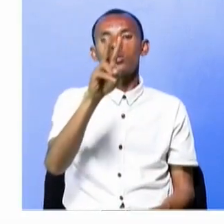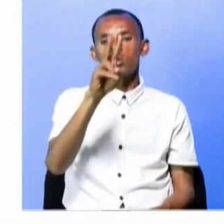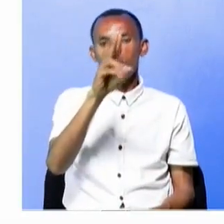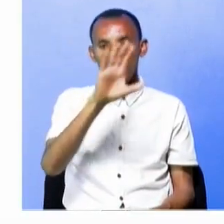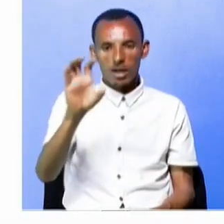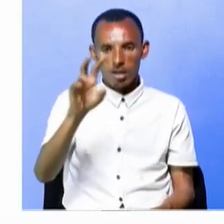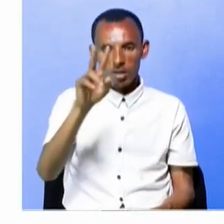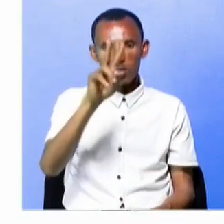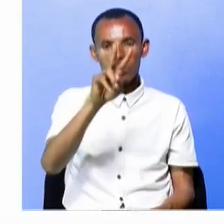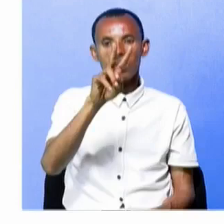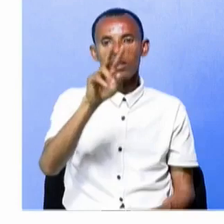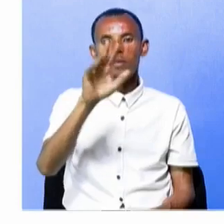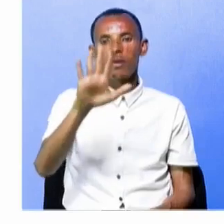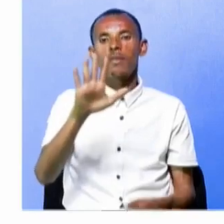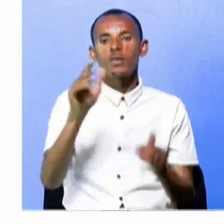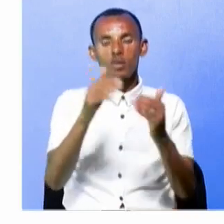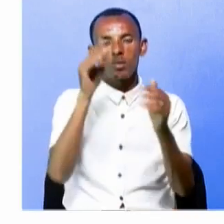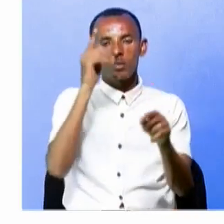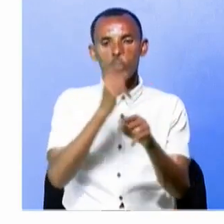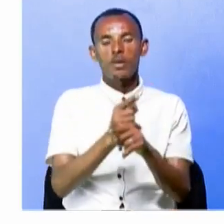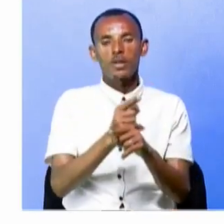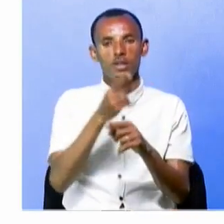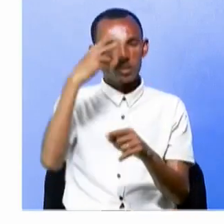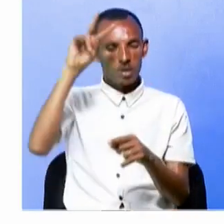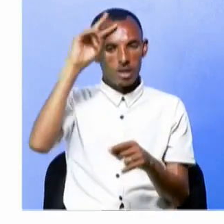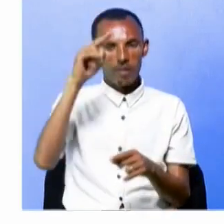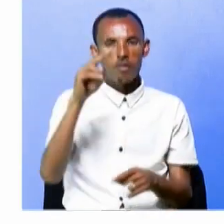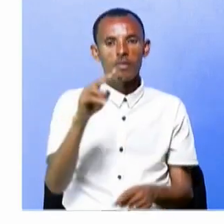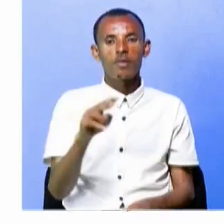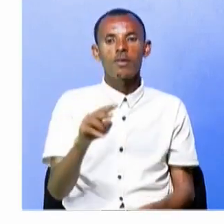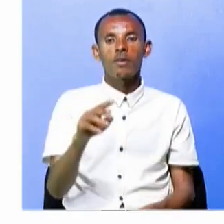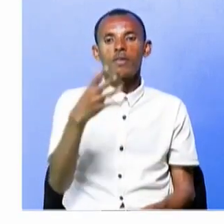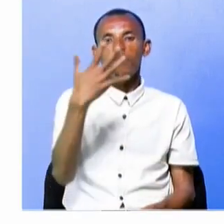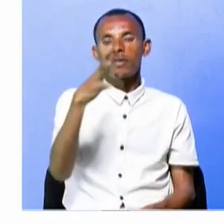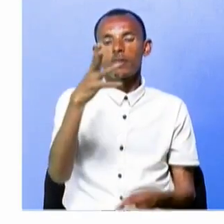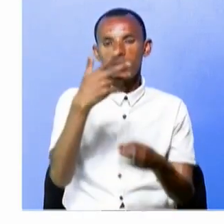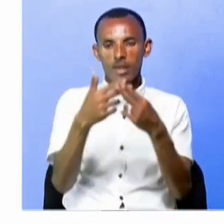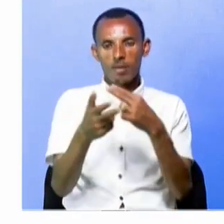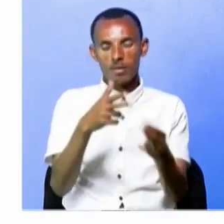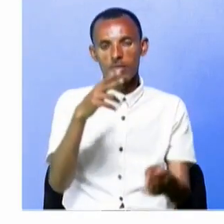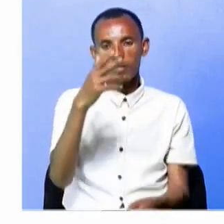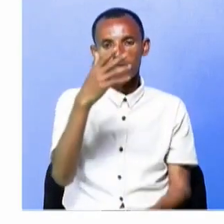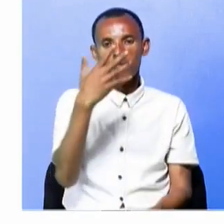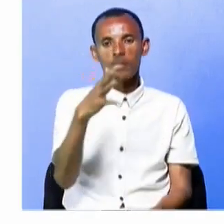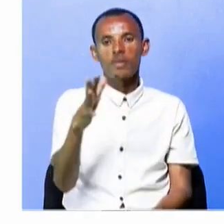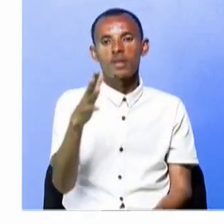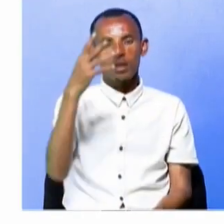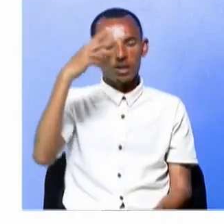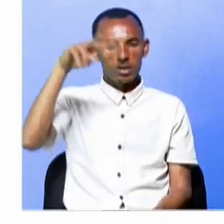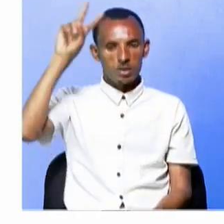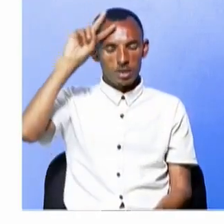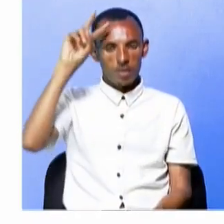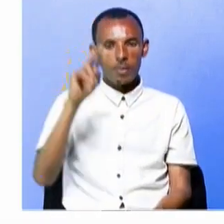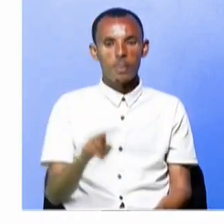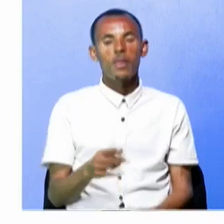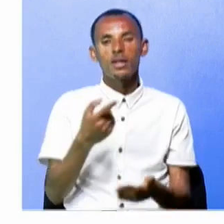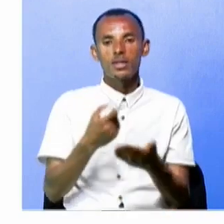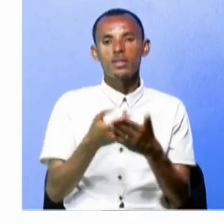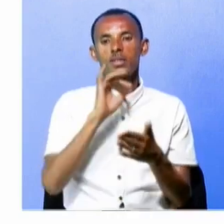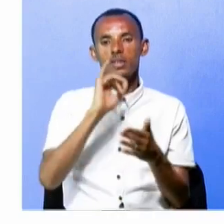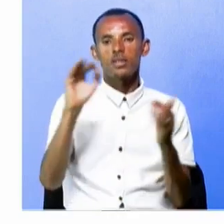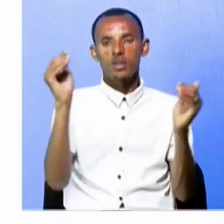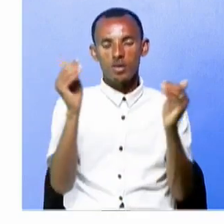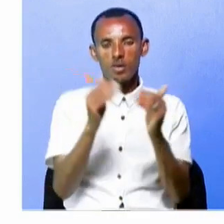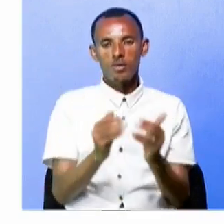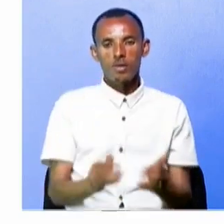225 is also a perfect square, which is 15 times 15 or 15 square. So this is the same